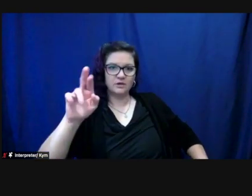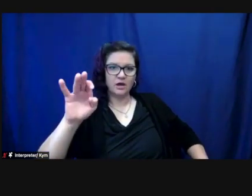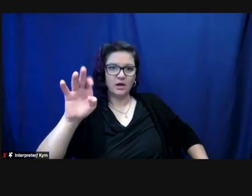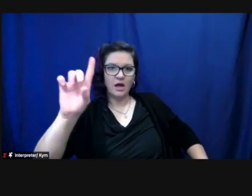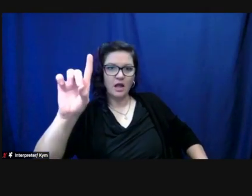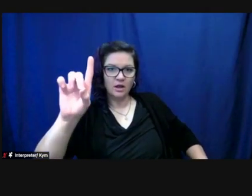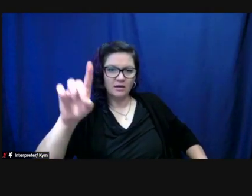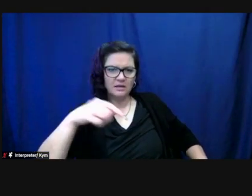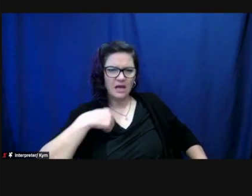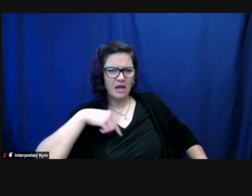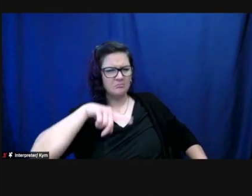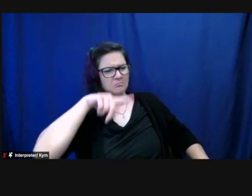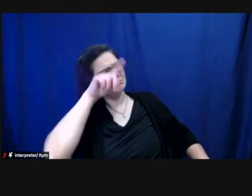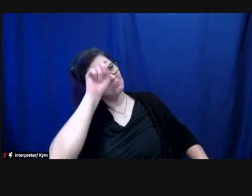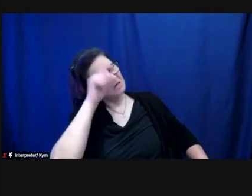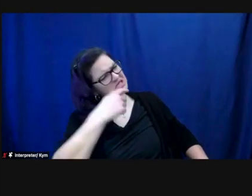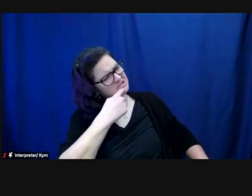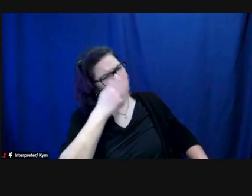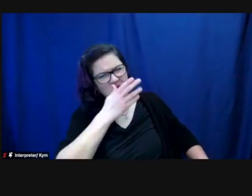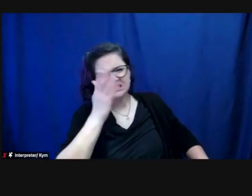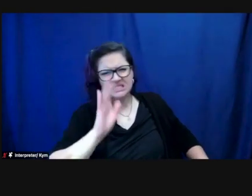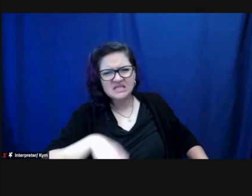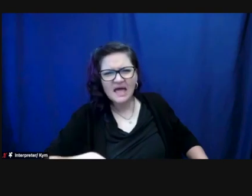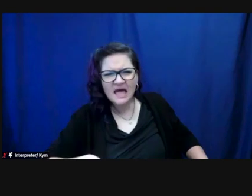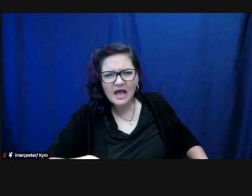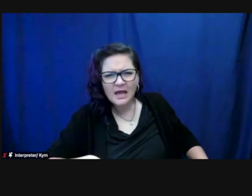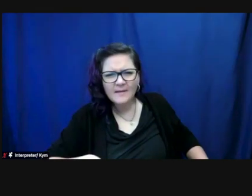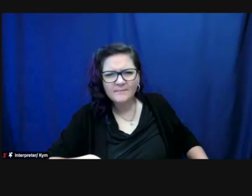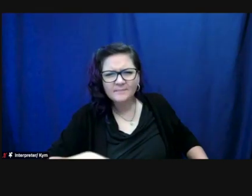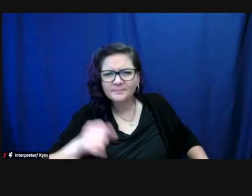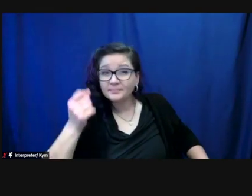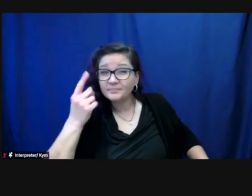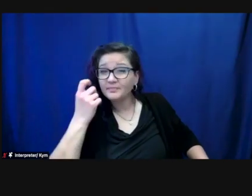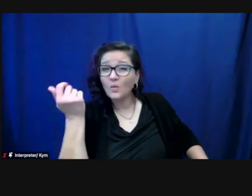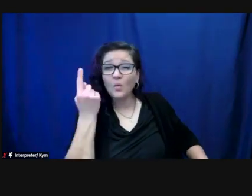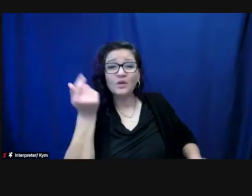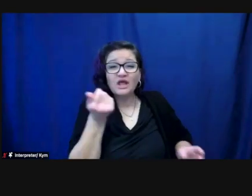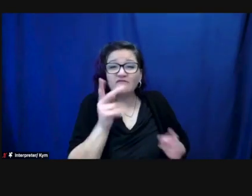that? And there were very few people on the